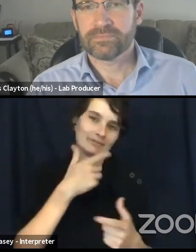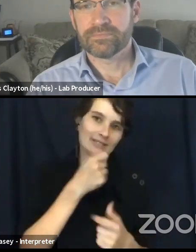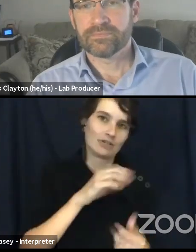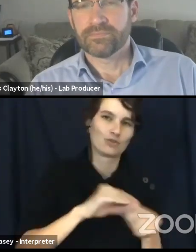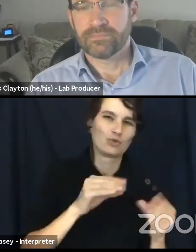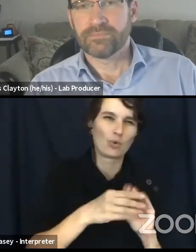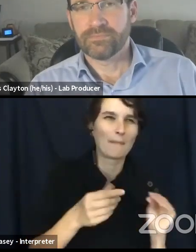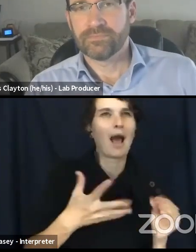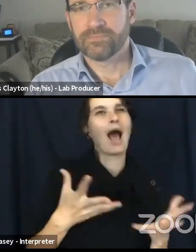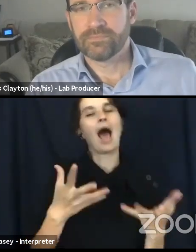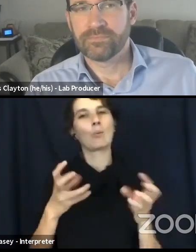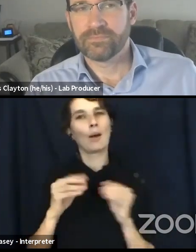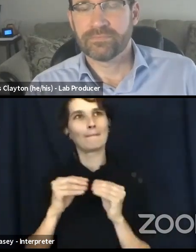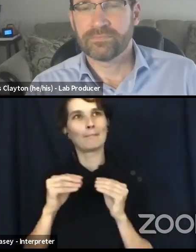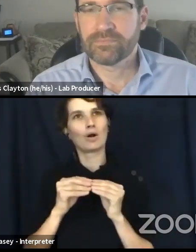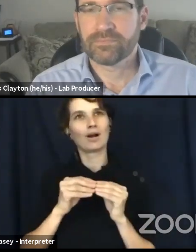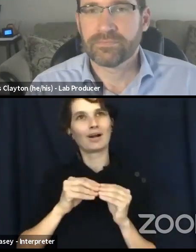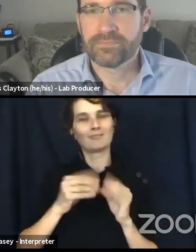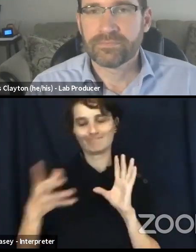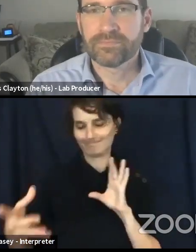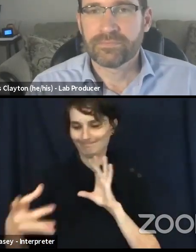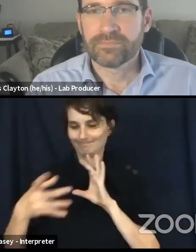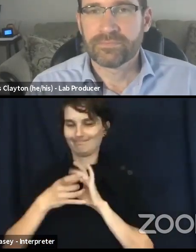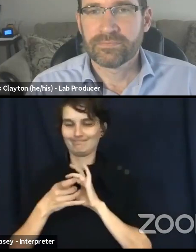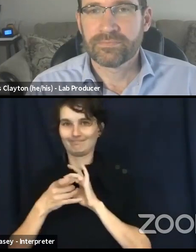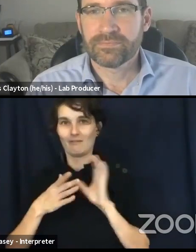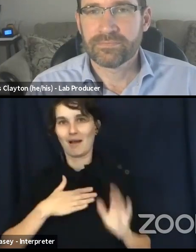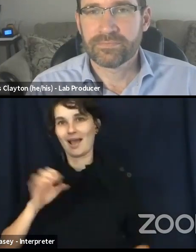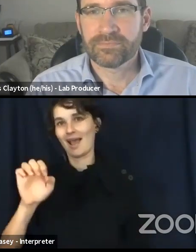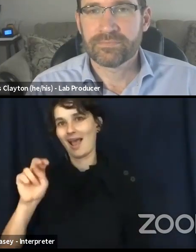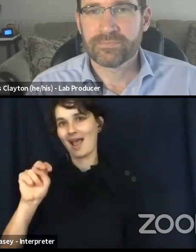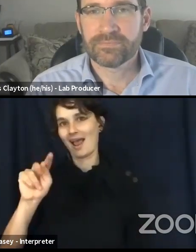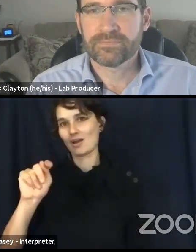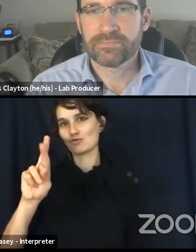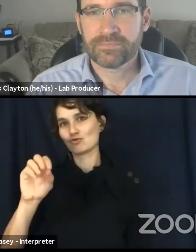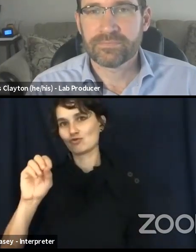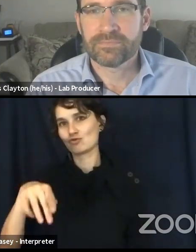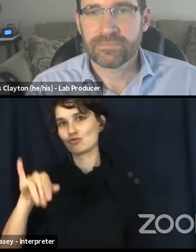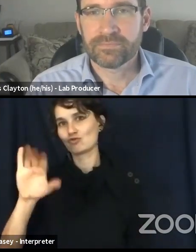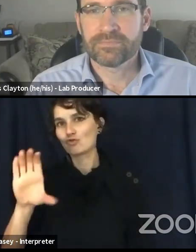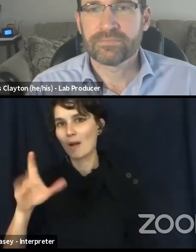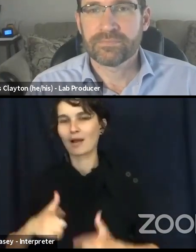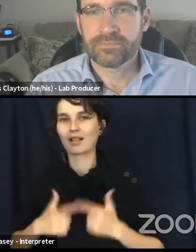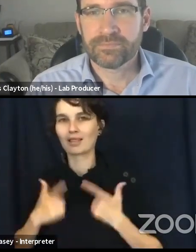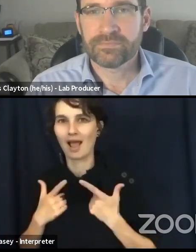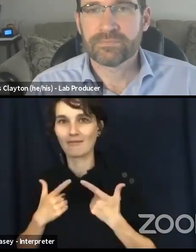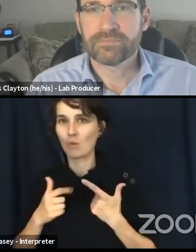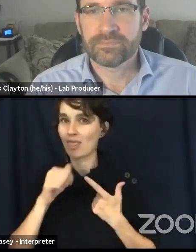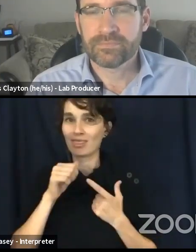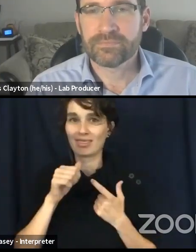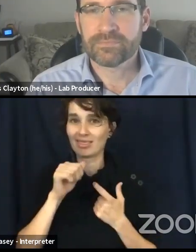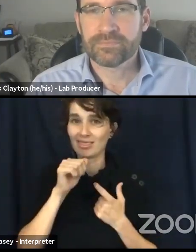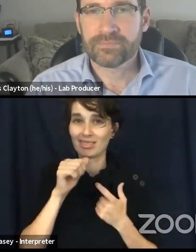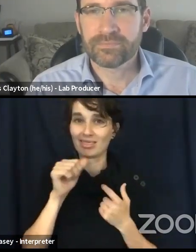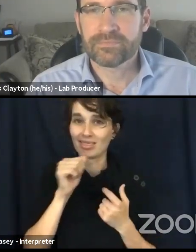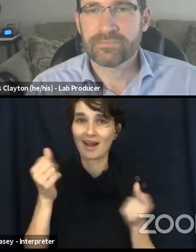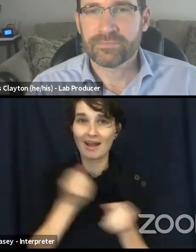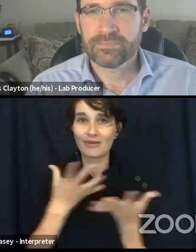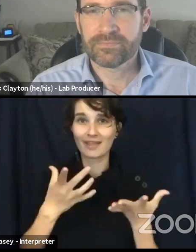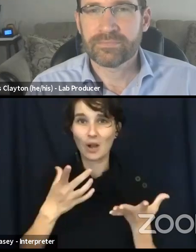my like entropic life, that where things don't make sense and things don't add up to a cohesive summary. So I feel